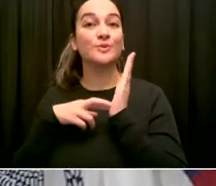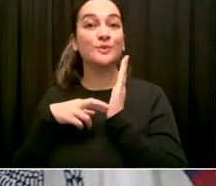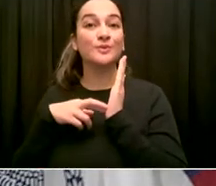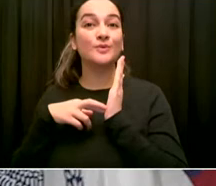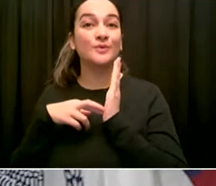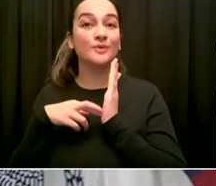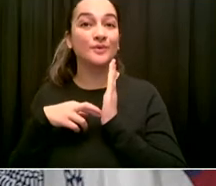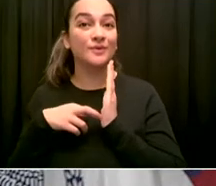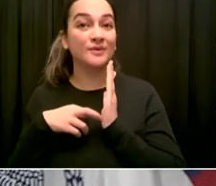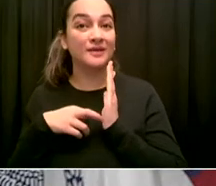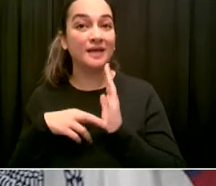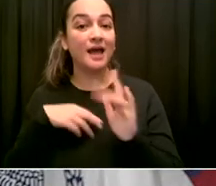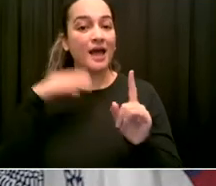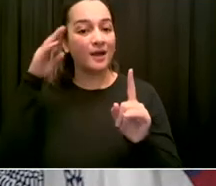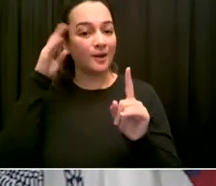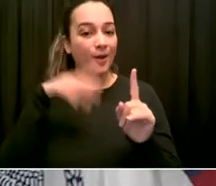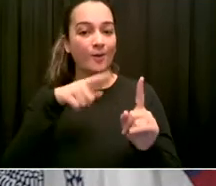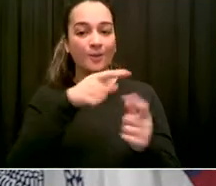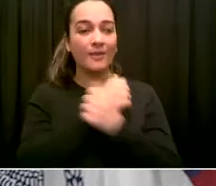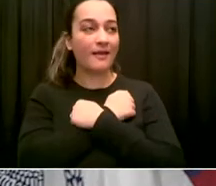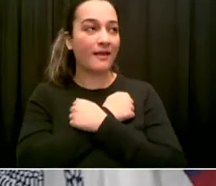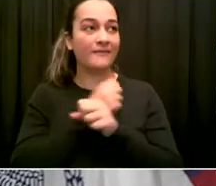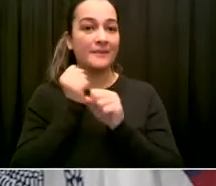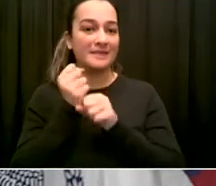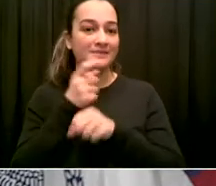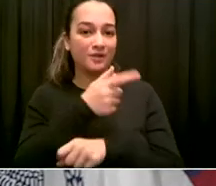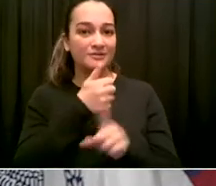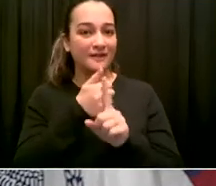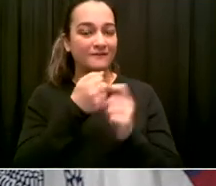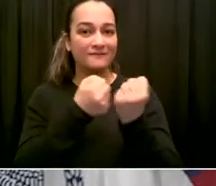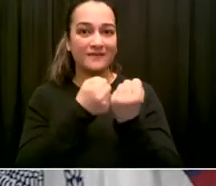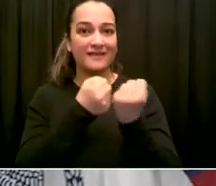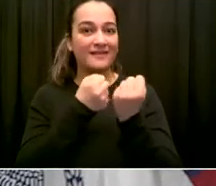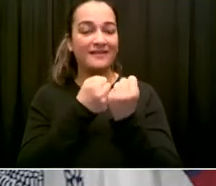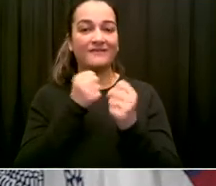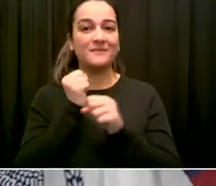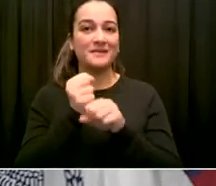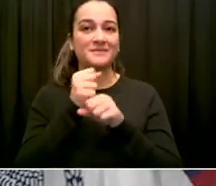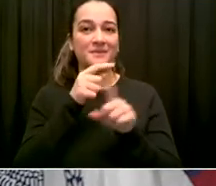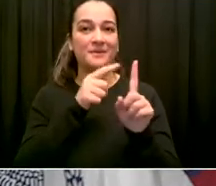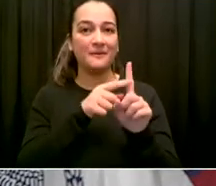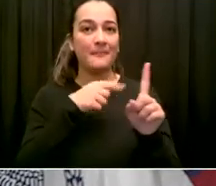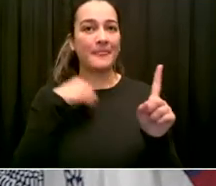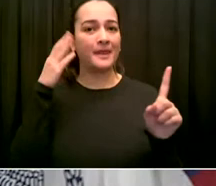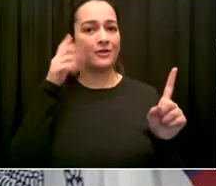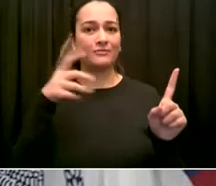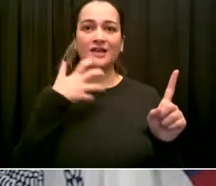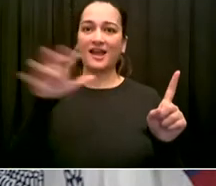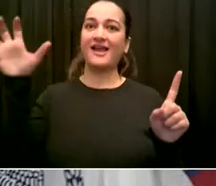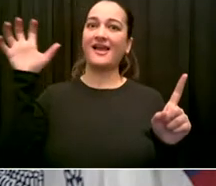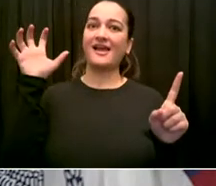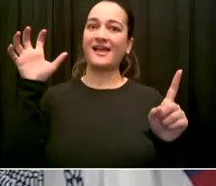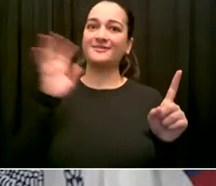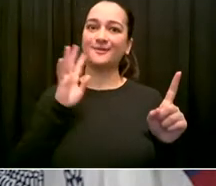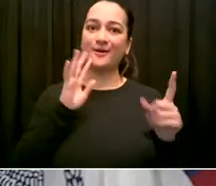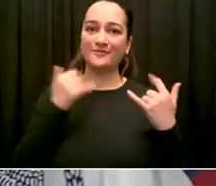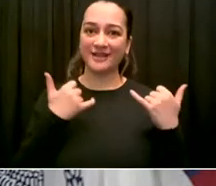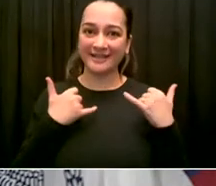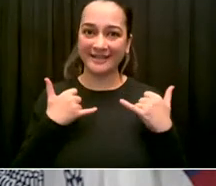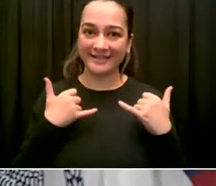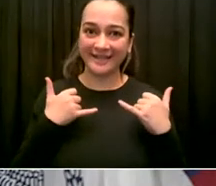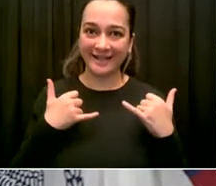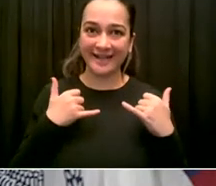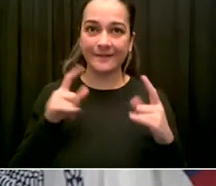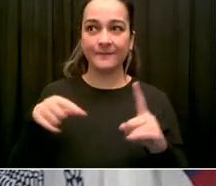rule needs to come to the National League is bizarre to me, given that you are a purist about the game. So can, in all seriousness,